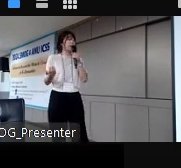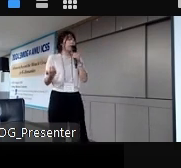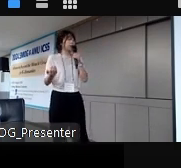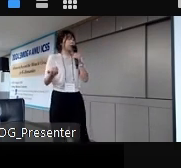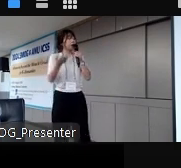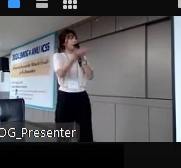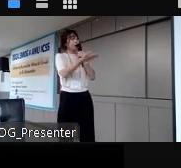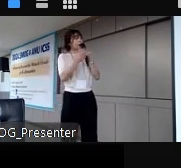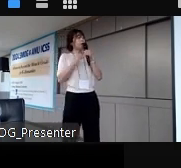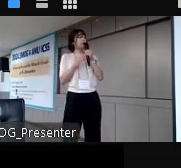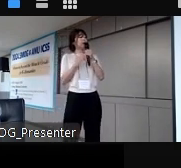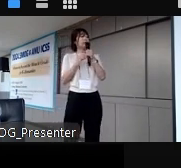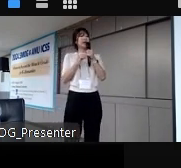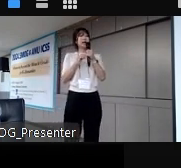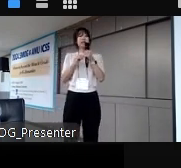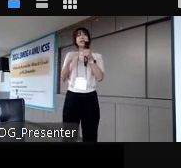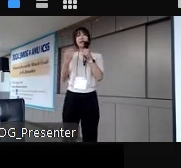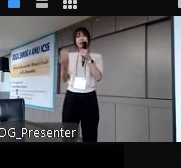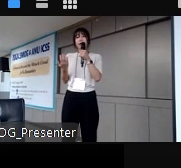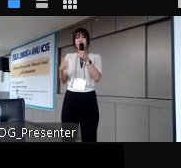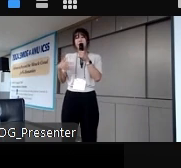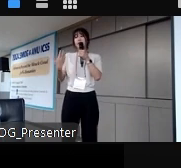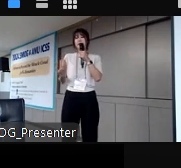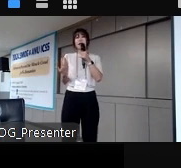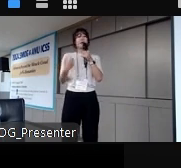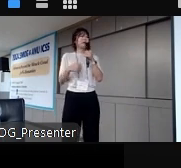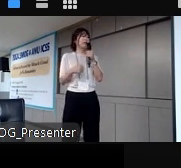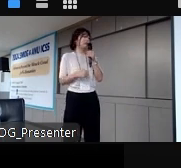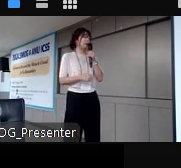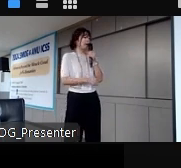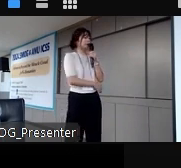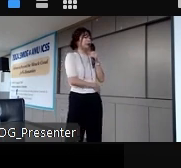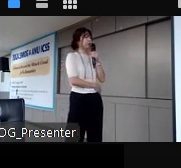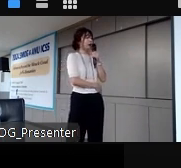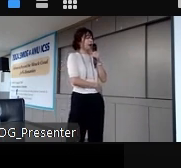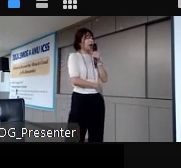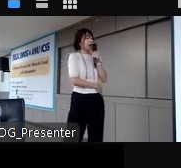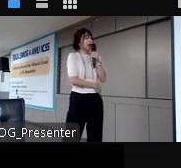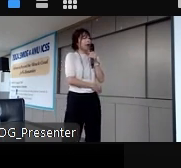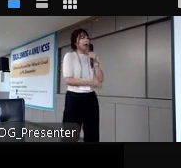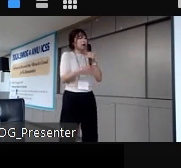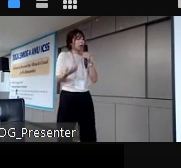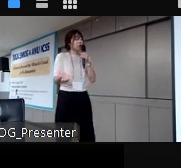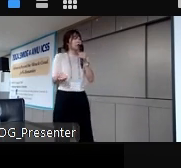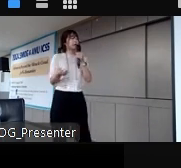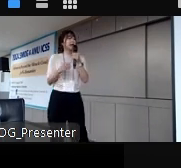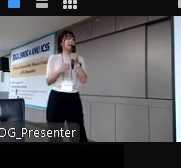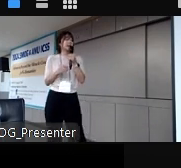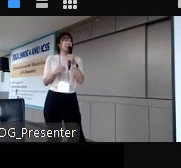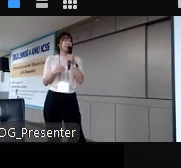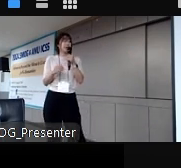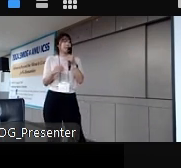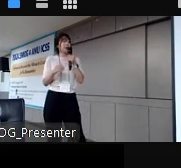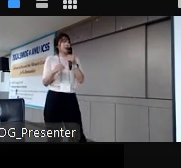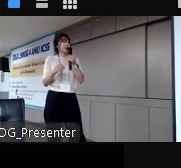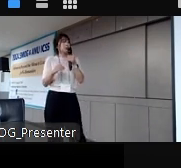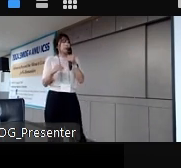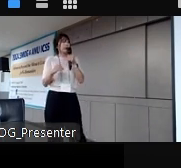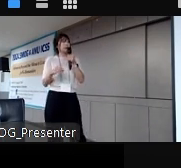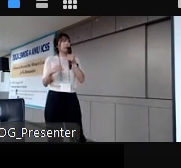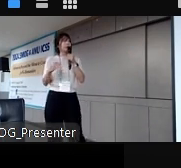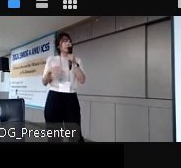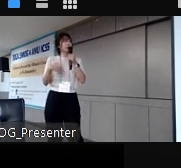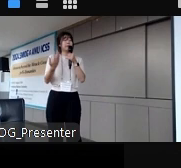spoken languages, are overtly realized in sign languages. That would be the implication. And moreover, sign languages might be argued to